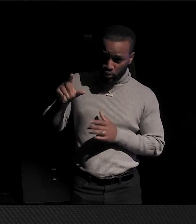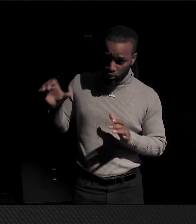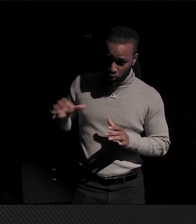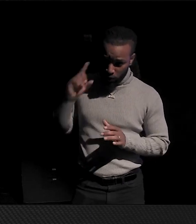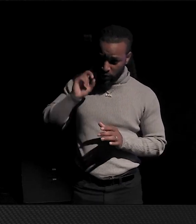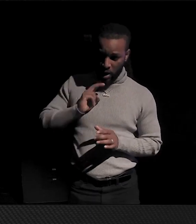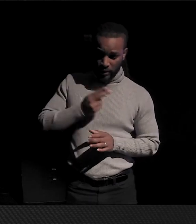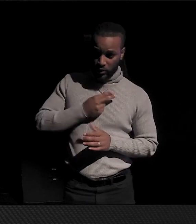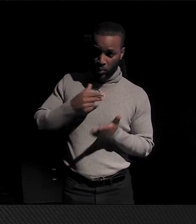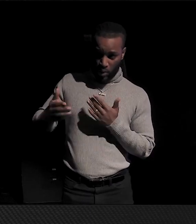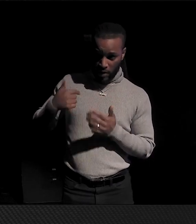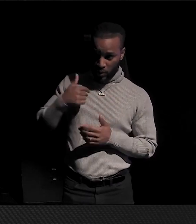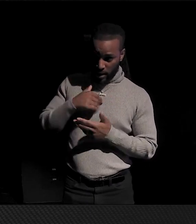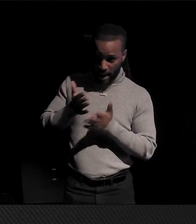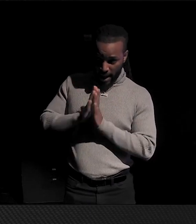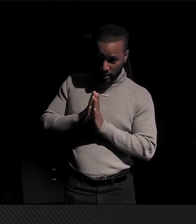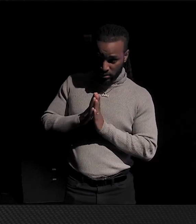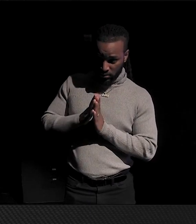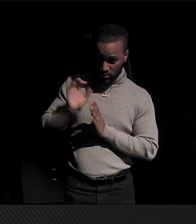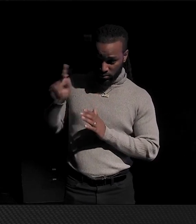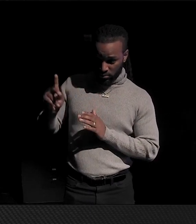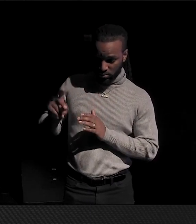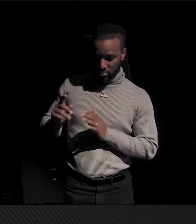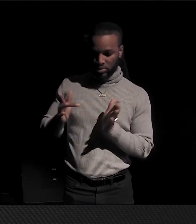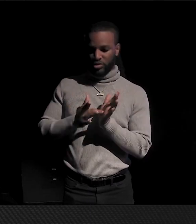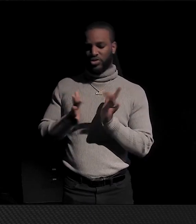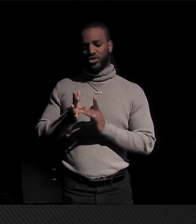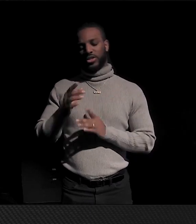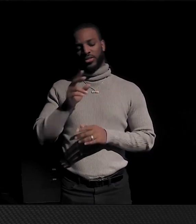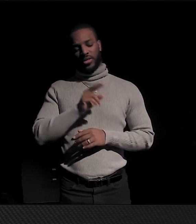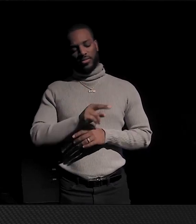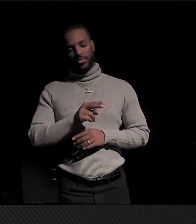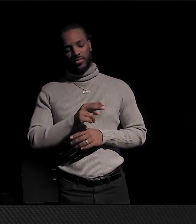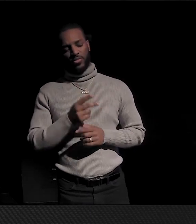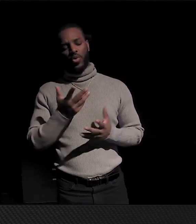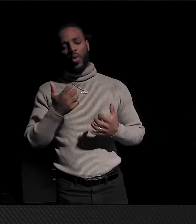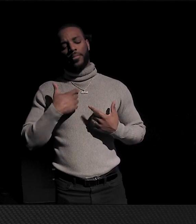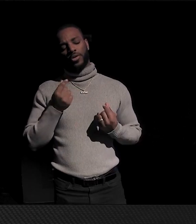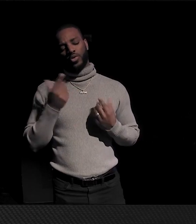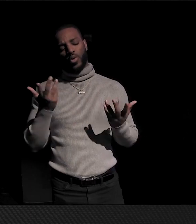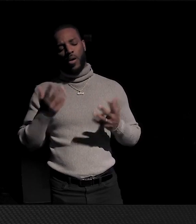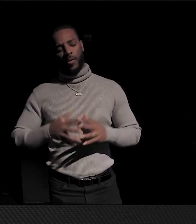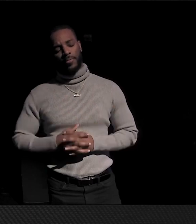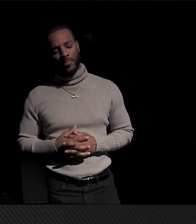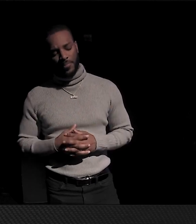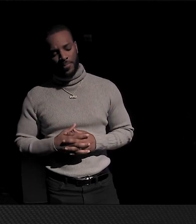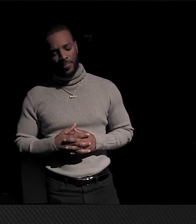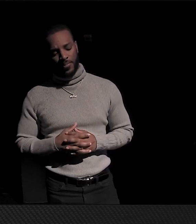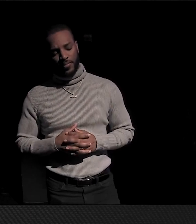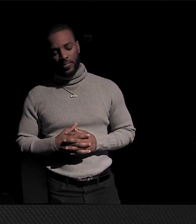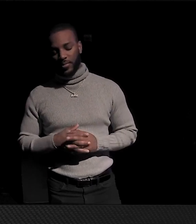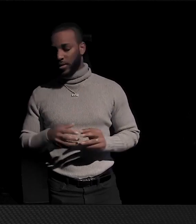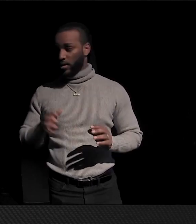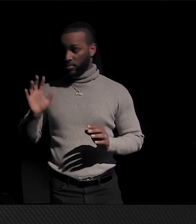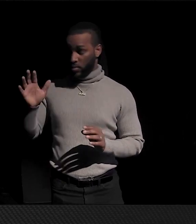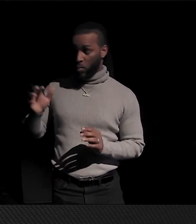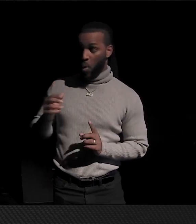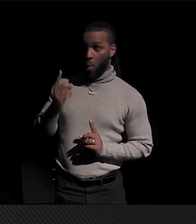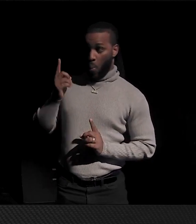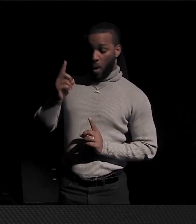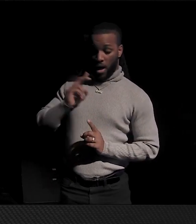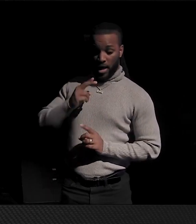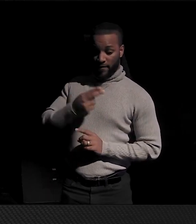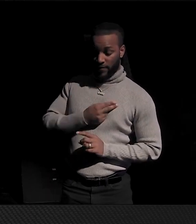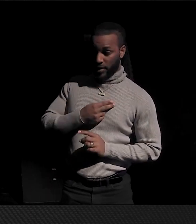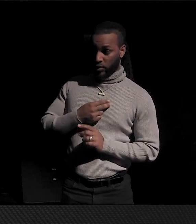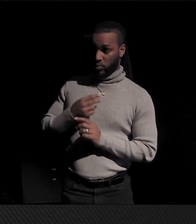us whatever we ask. And Jesus looks at them and says, what do you want me to do for you? They replied, let one of us sit